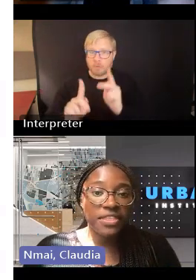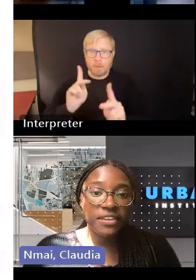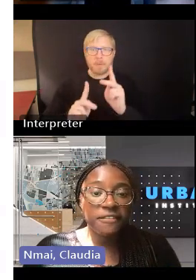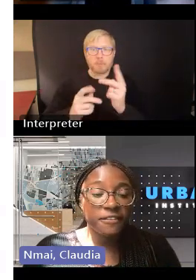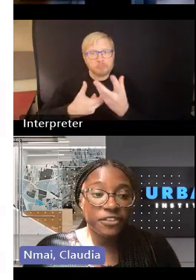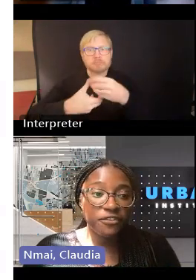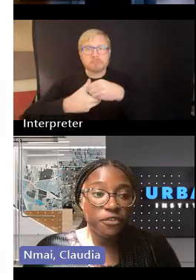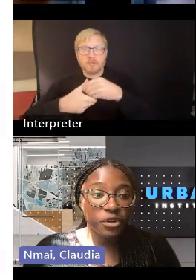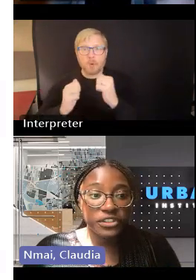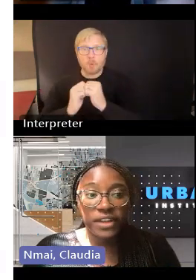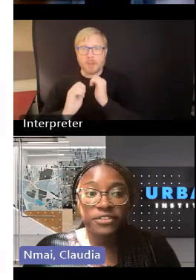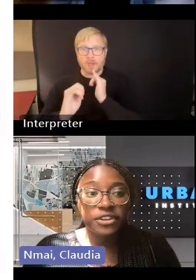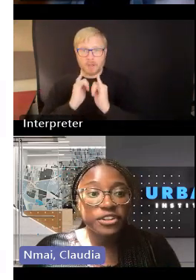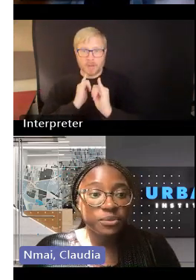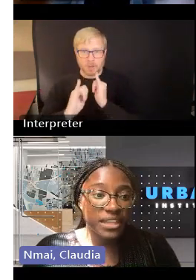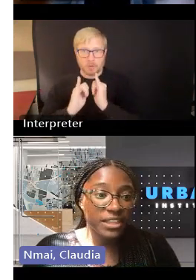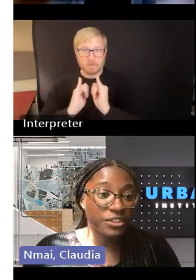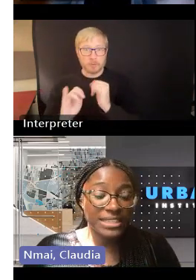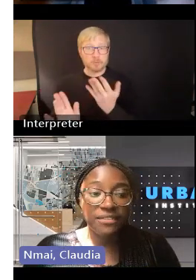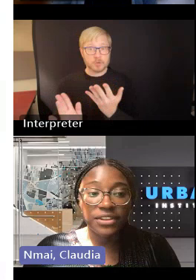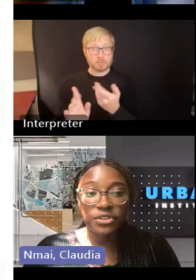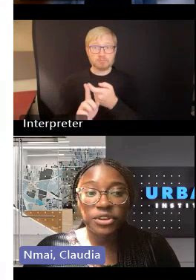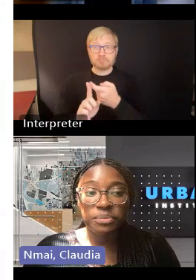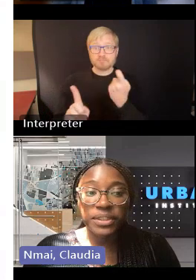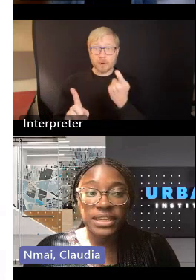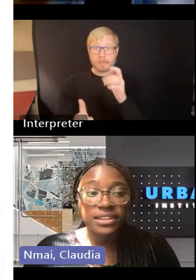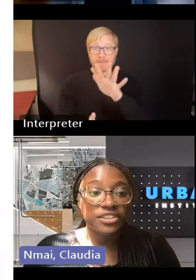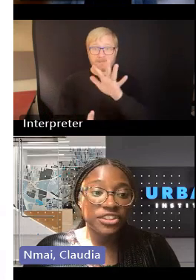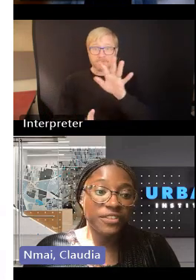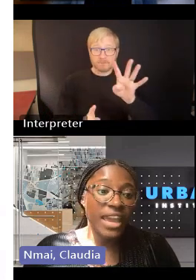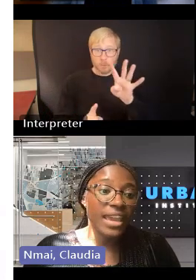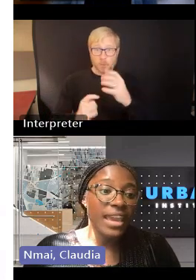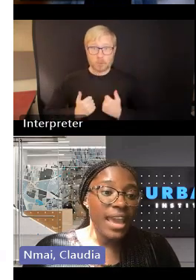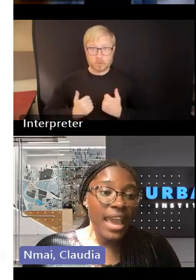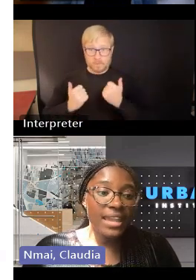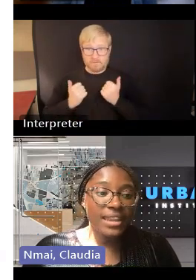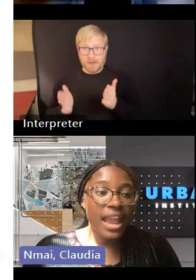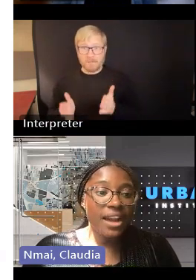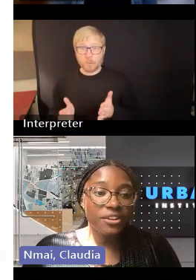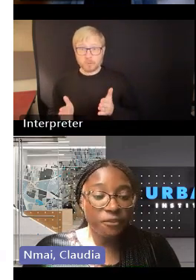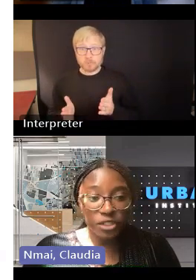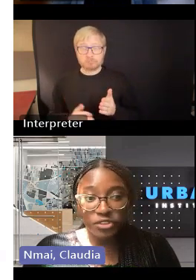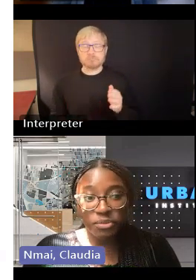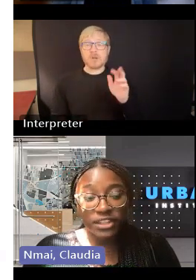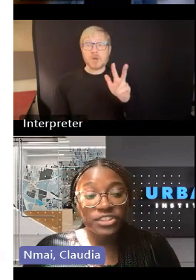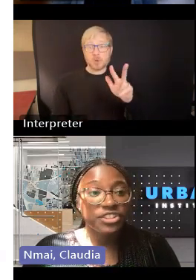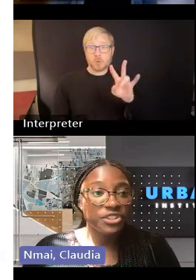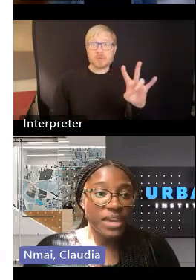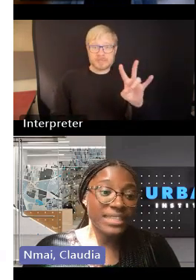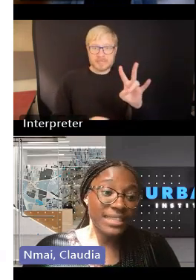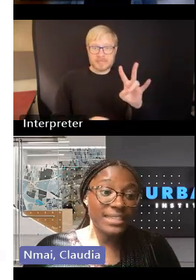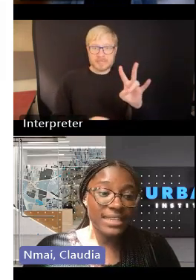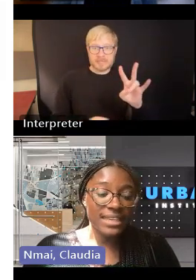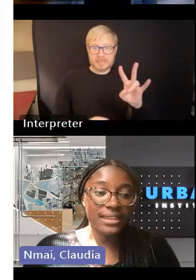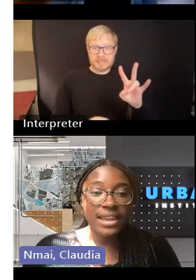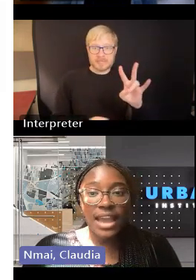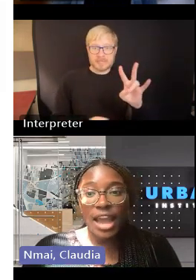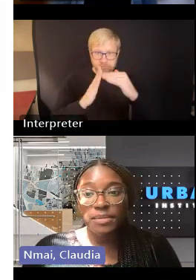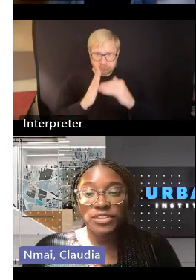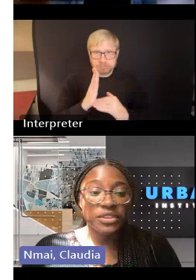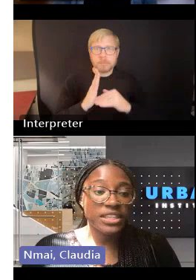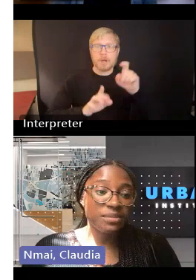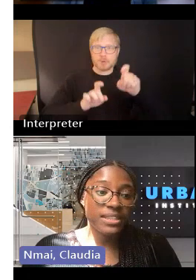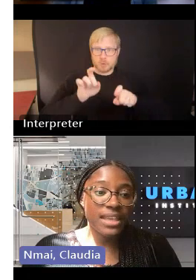out of the 54 survivors, we had 37 who completed the survey. And out of the 42 practitioners, we had